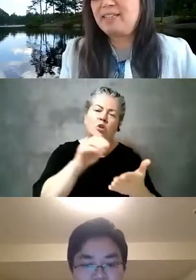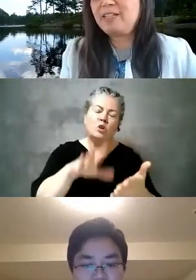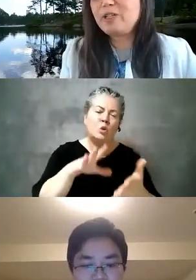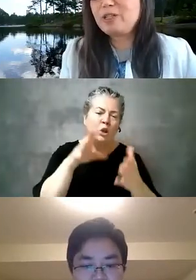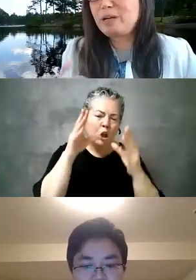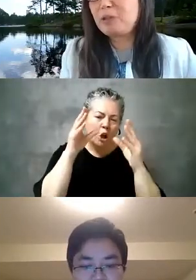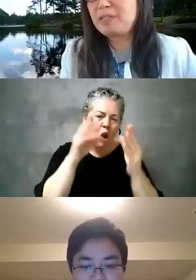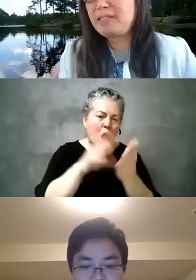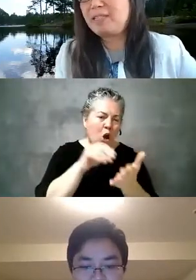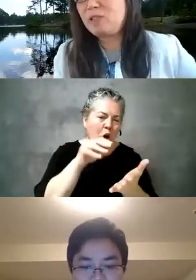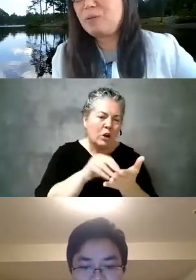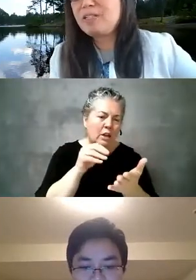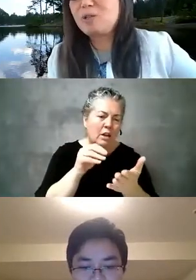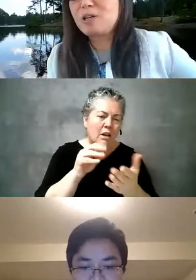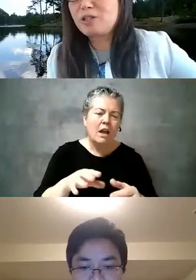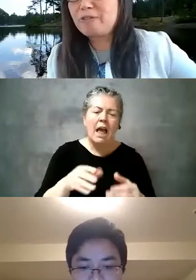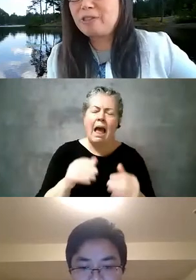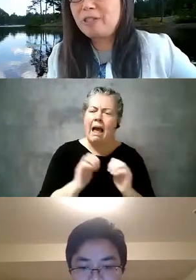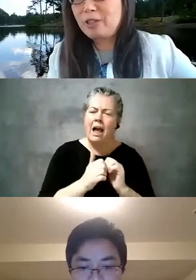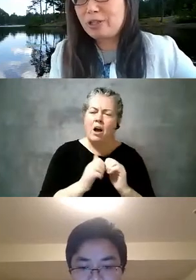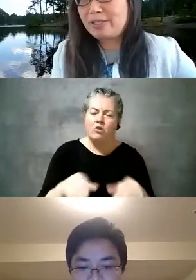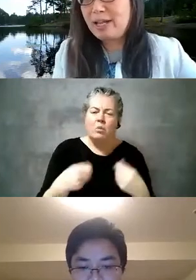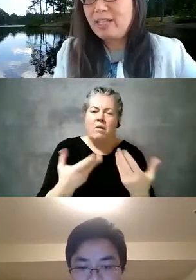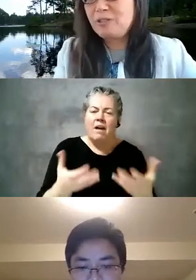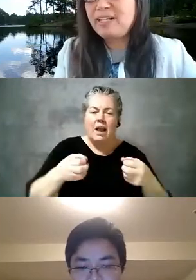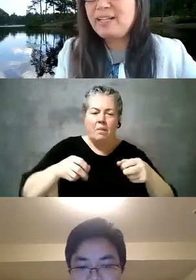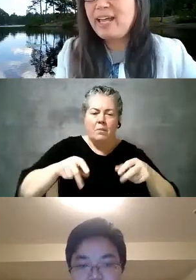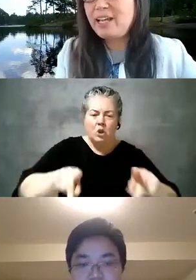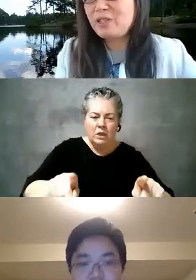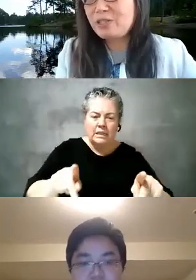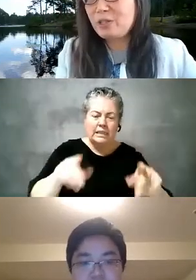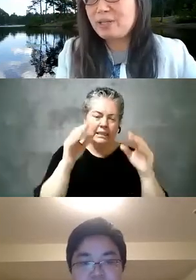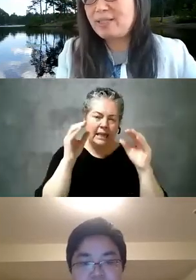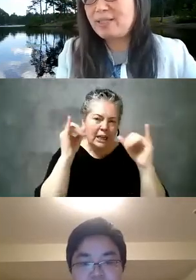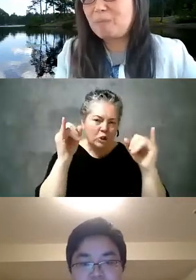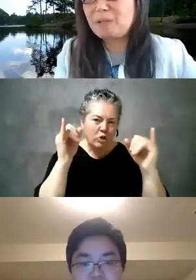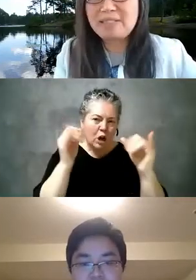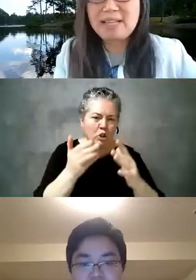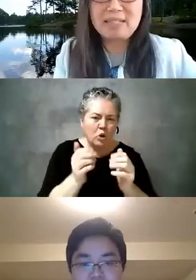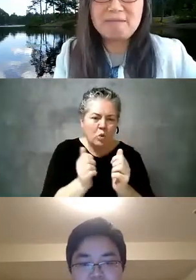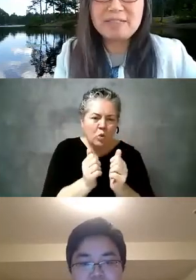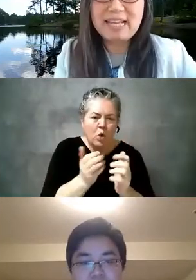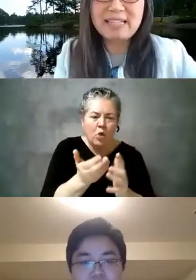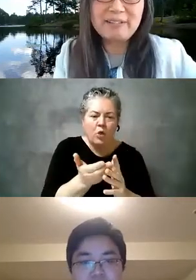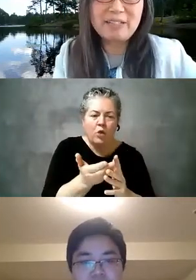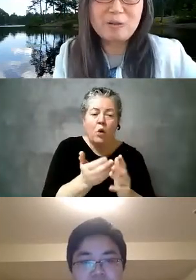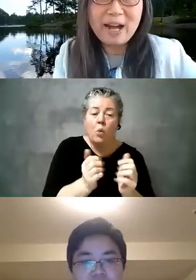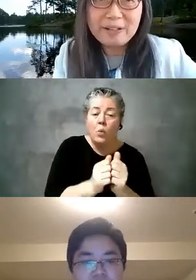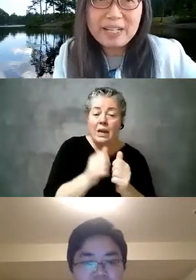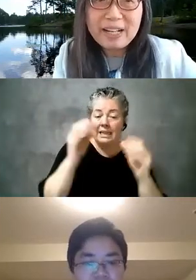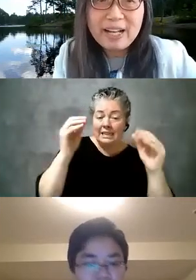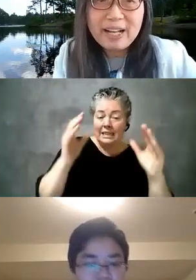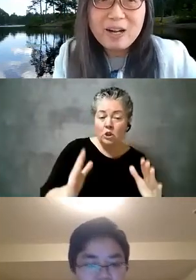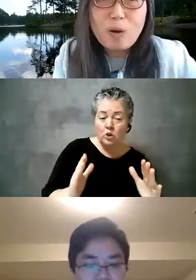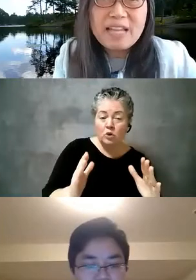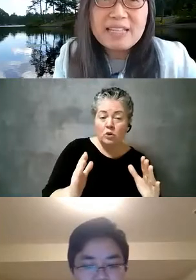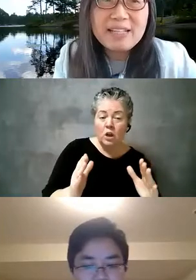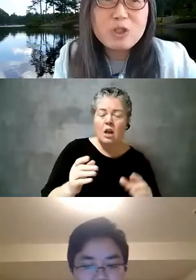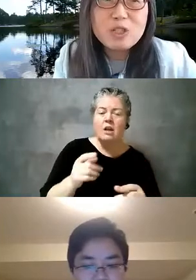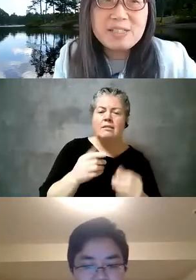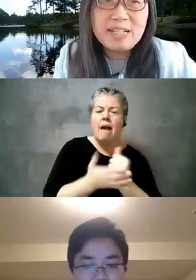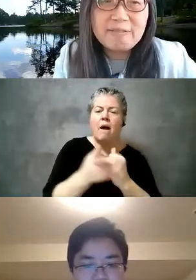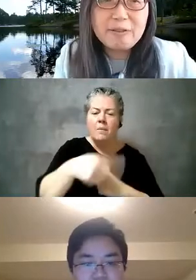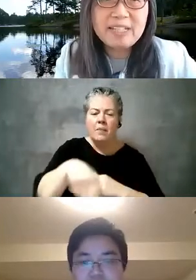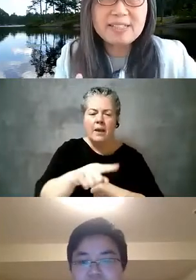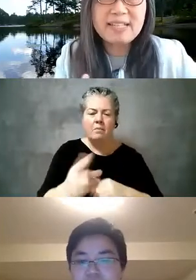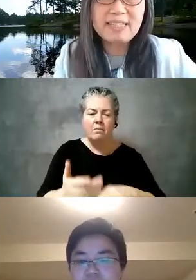providing additional opportunities during instruction for teachers to engage students in the process of scientific inquiry, rather than